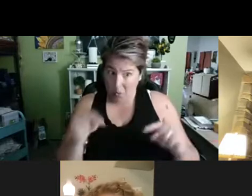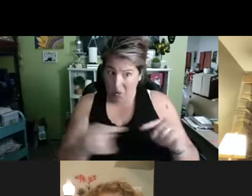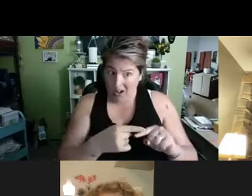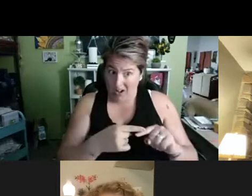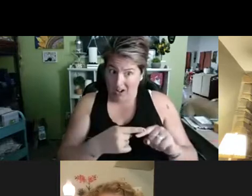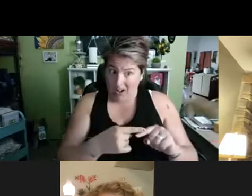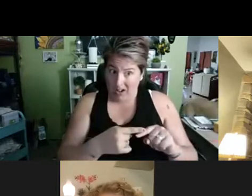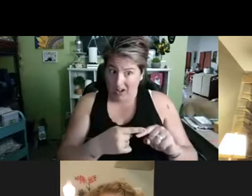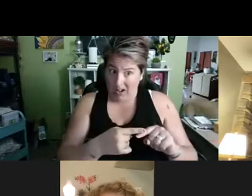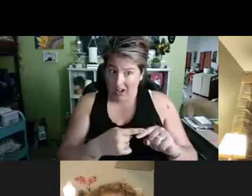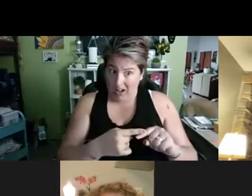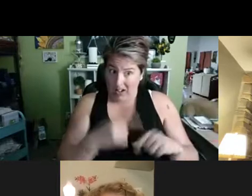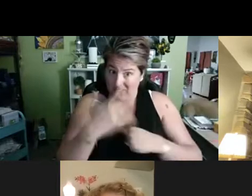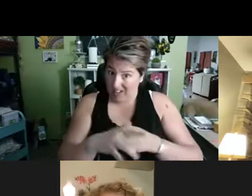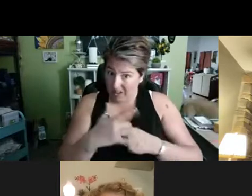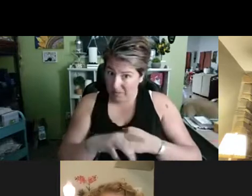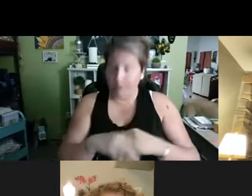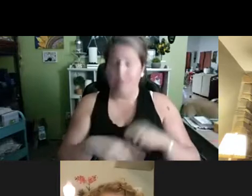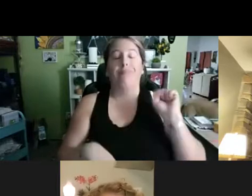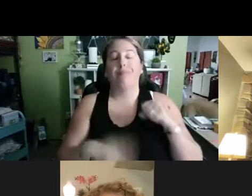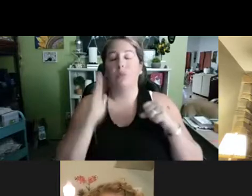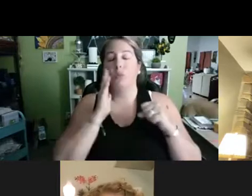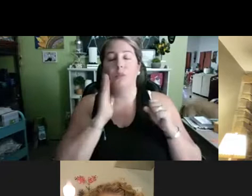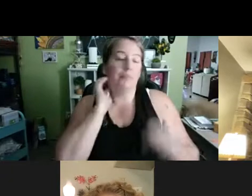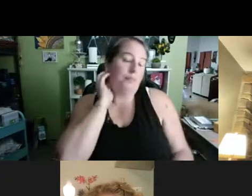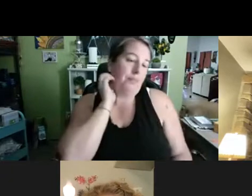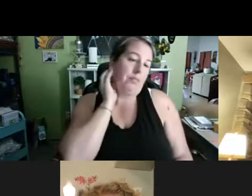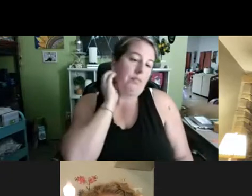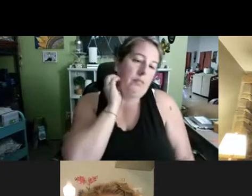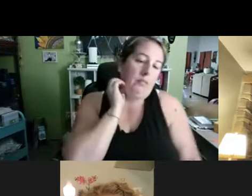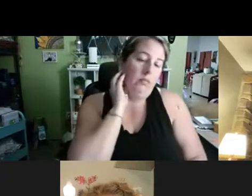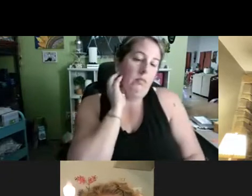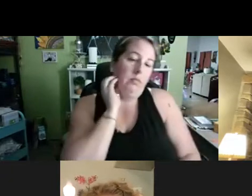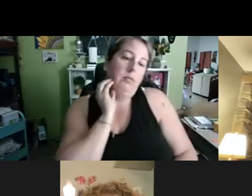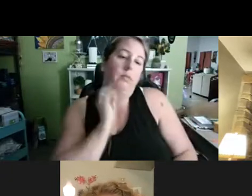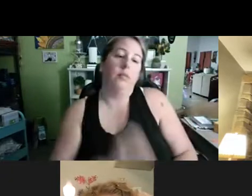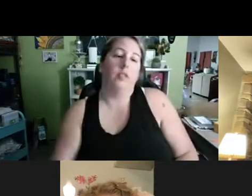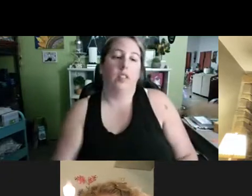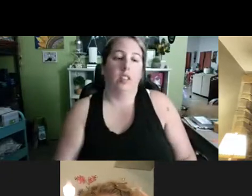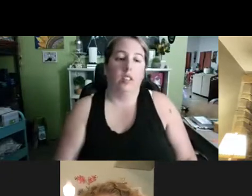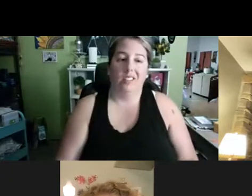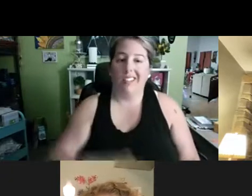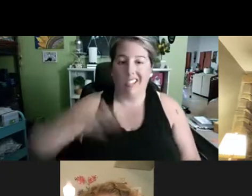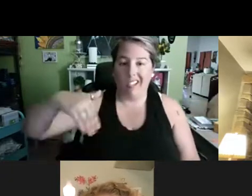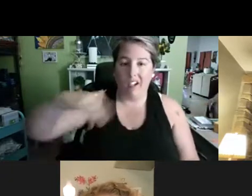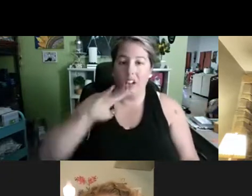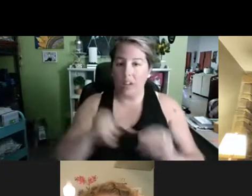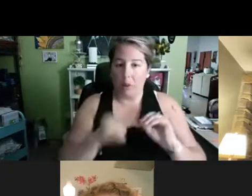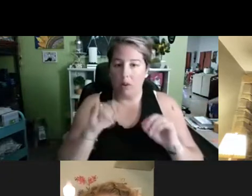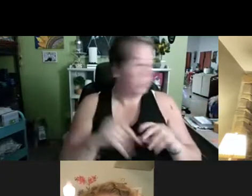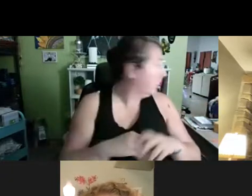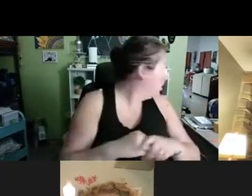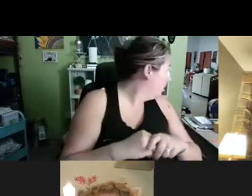info is available? For sure. Yep. Yeah. They haven't talked about it. They'll